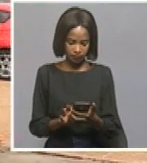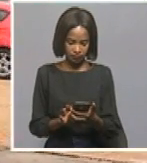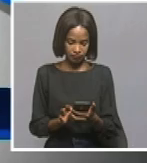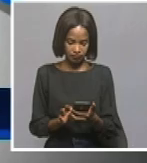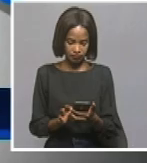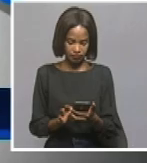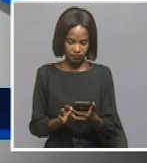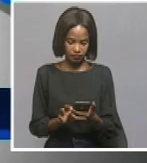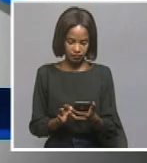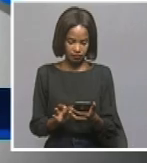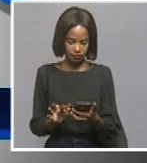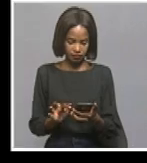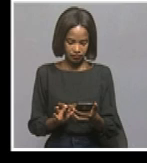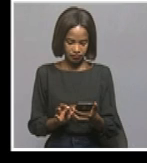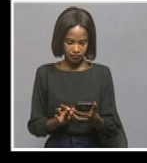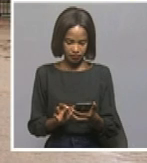Benda, you're not listening.